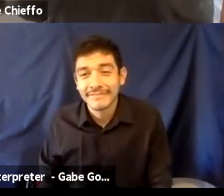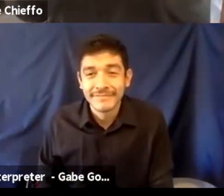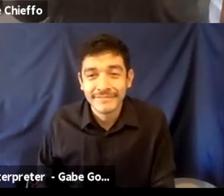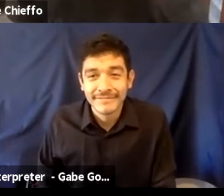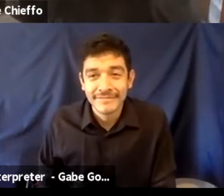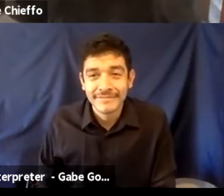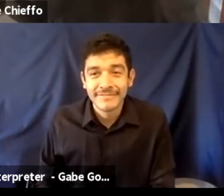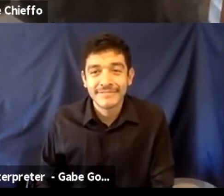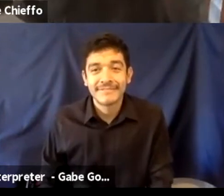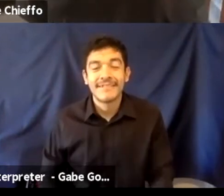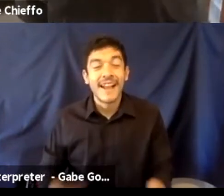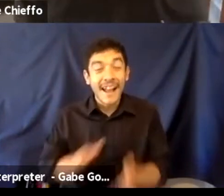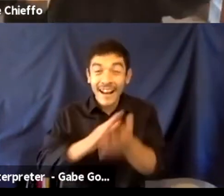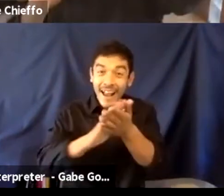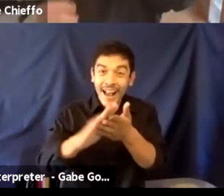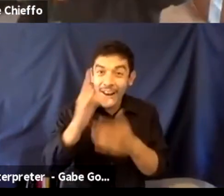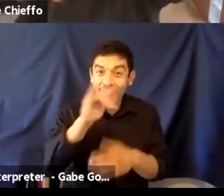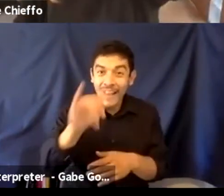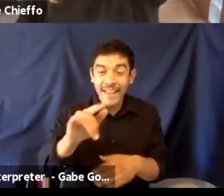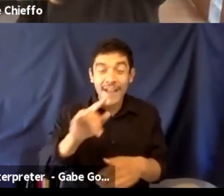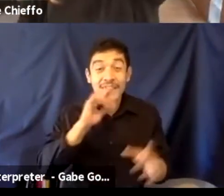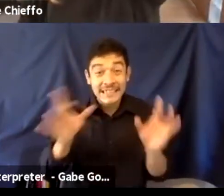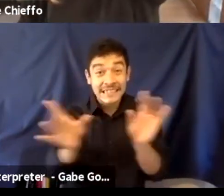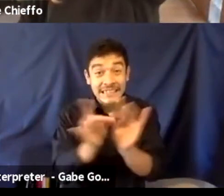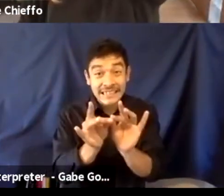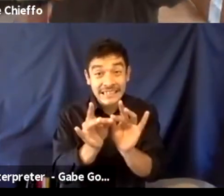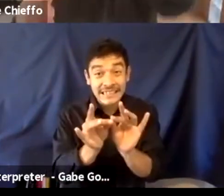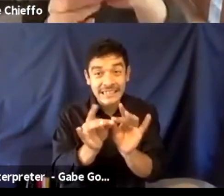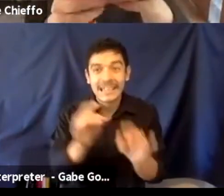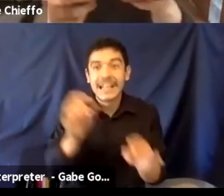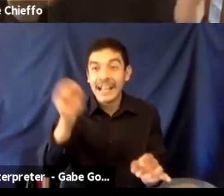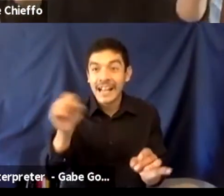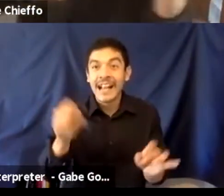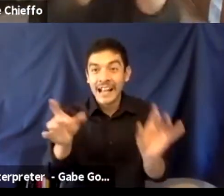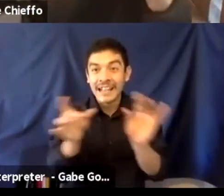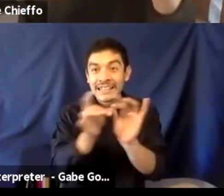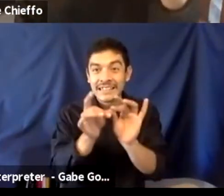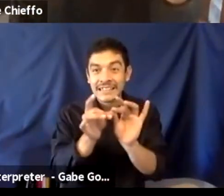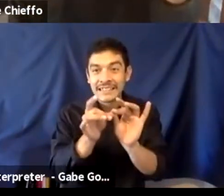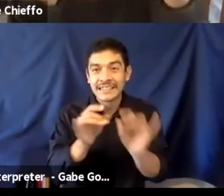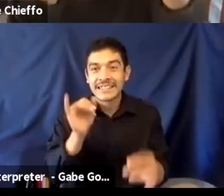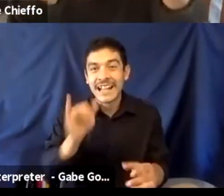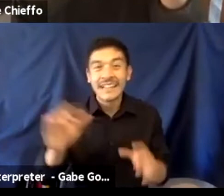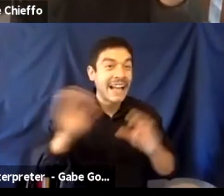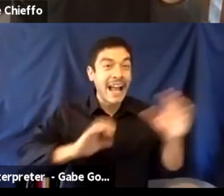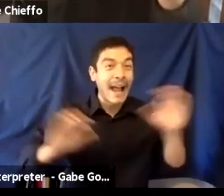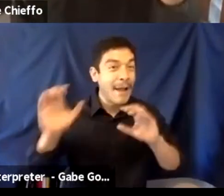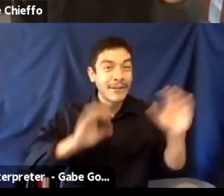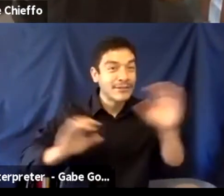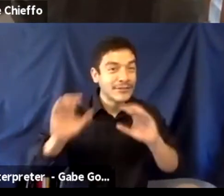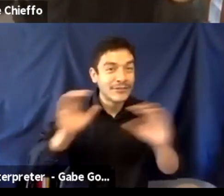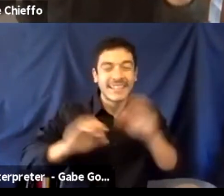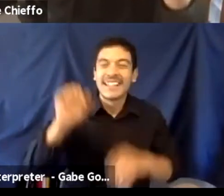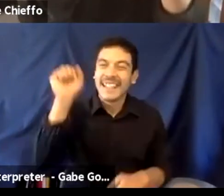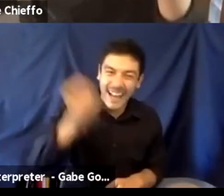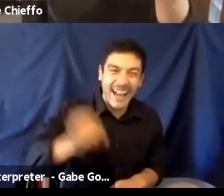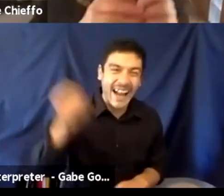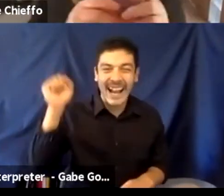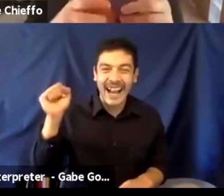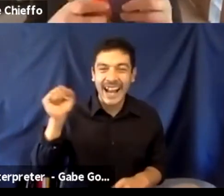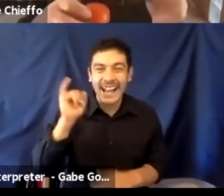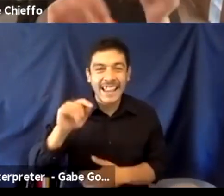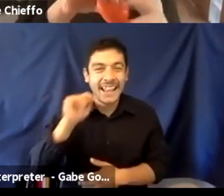Okay. Nice. Look at that. Are we sticking? Oh my Chemistry. gosh. Yes. How cool